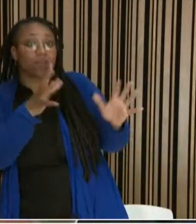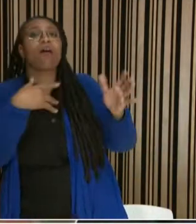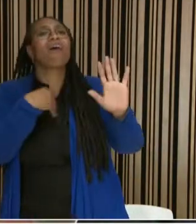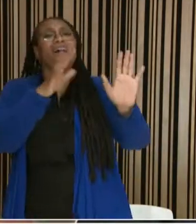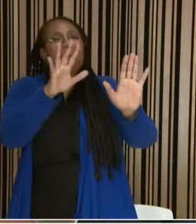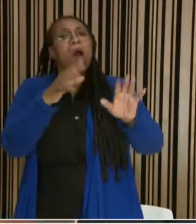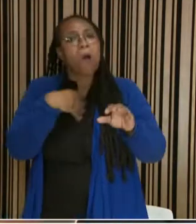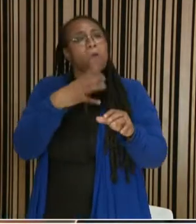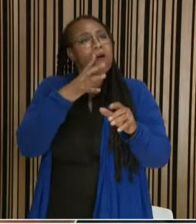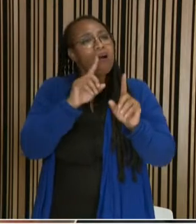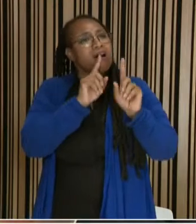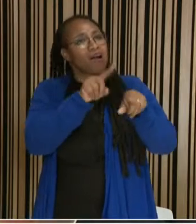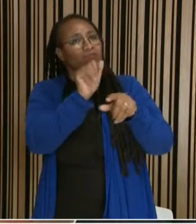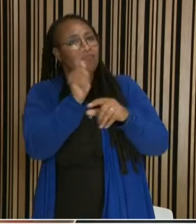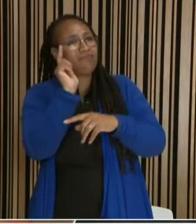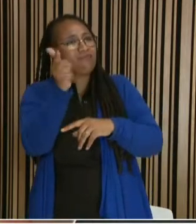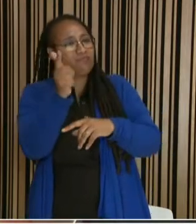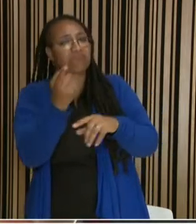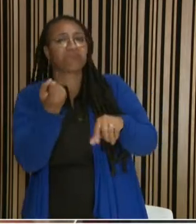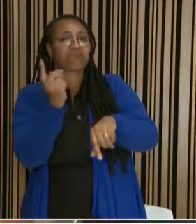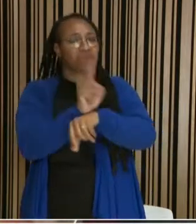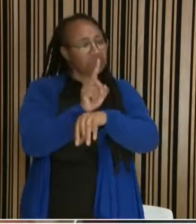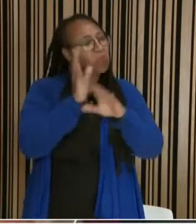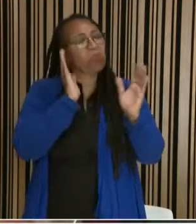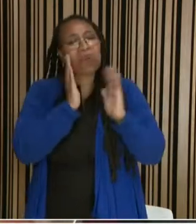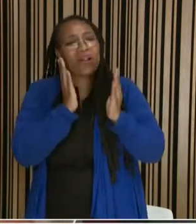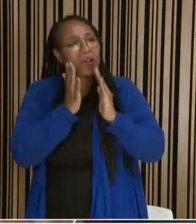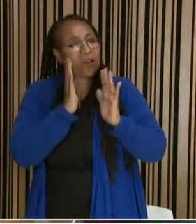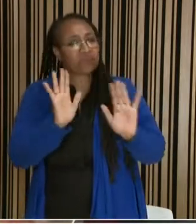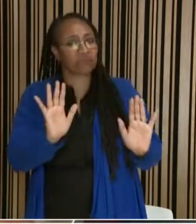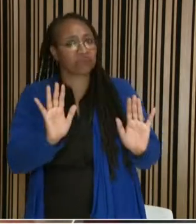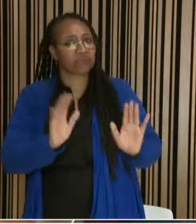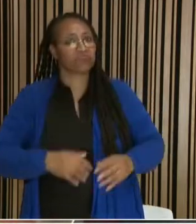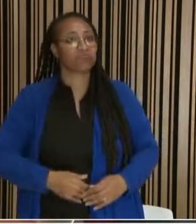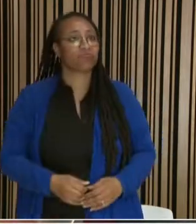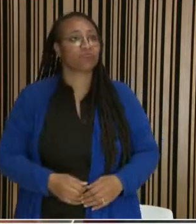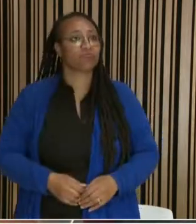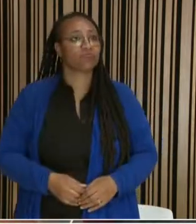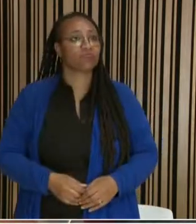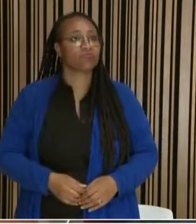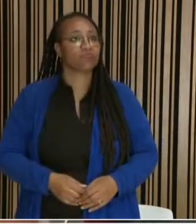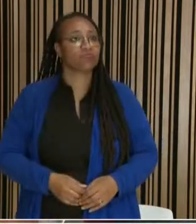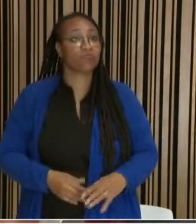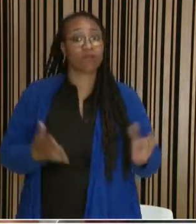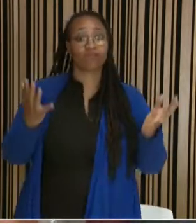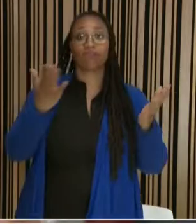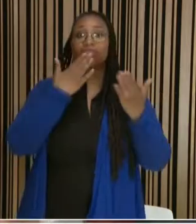handle those in a minute. All right, thank you, everybody.